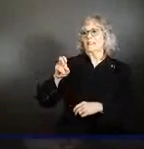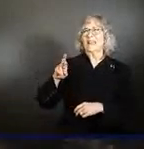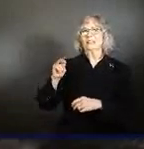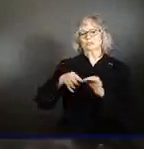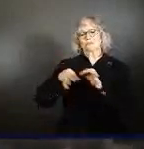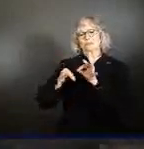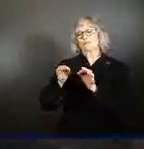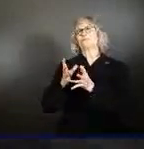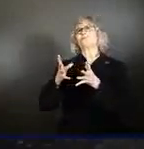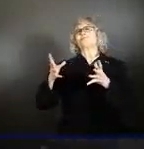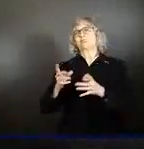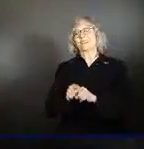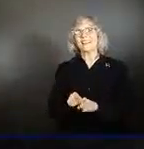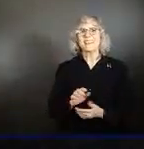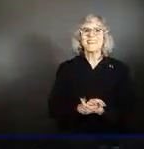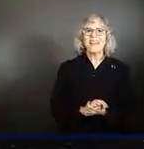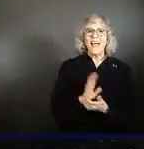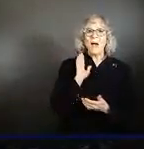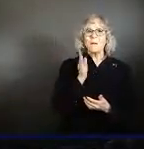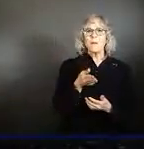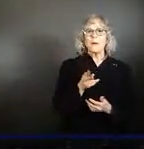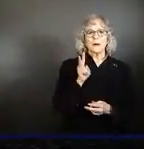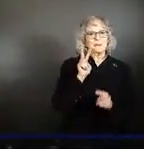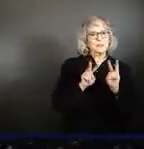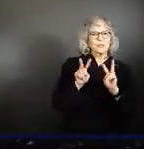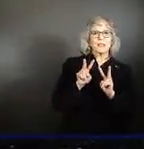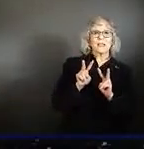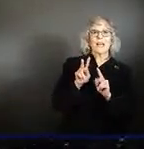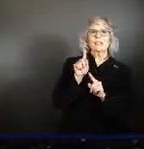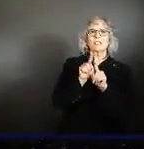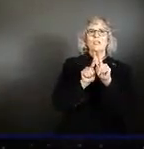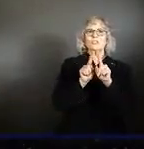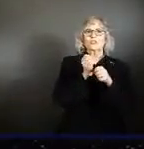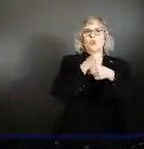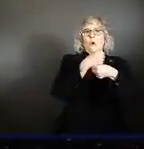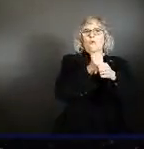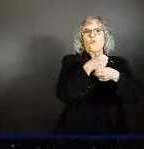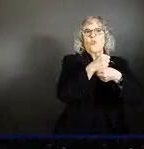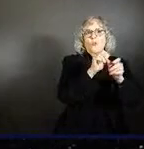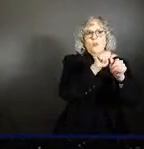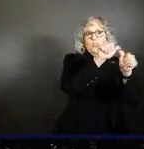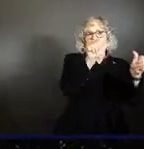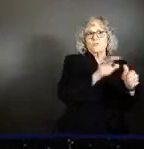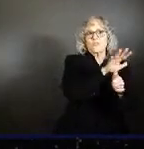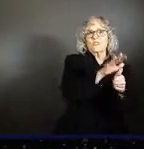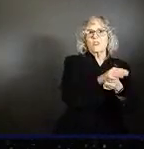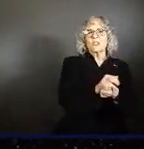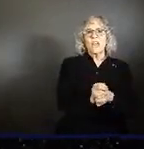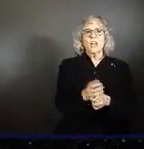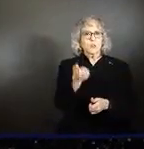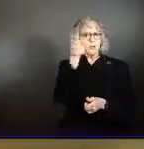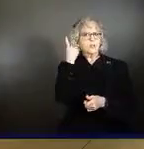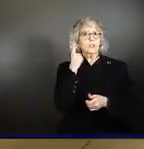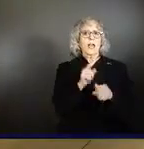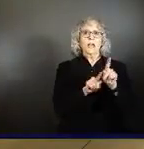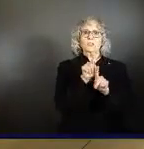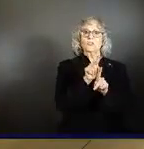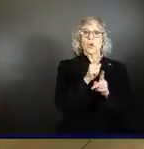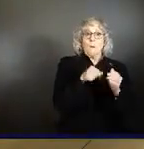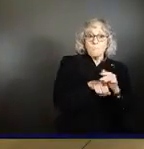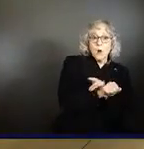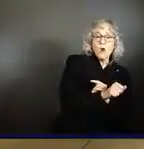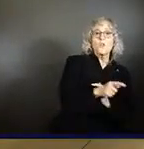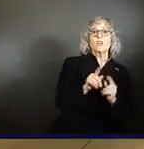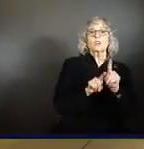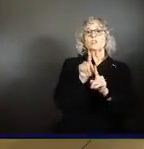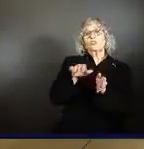And we're going to look at star-forming regions, understand star birth, and star death, like one of the images that we saw